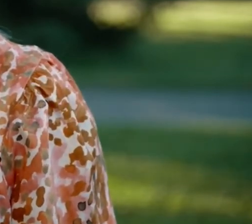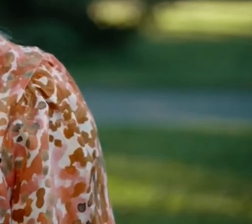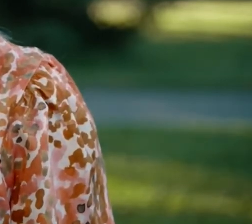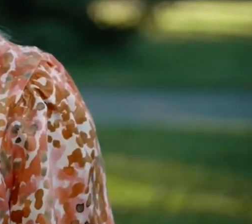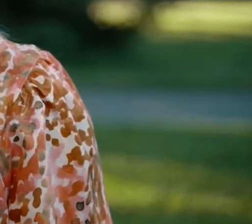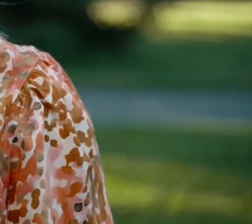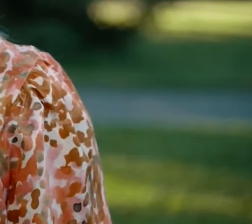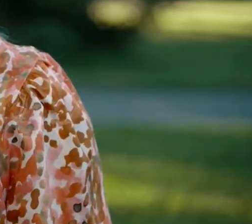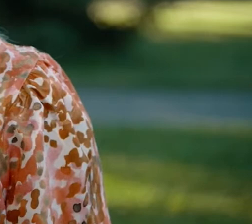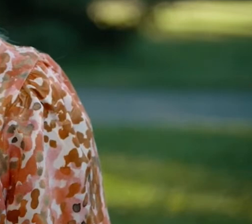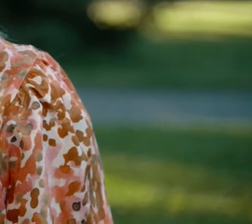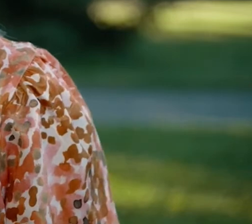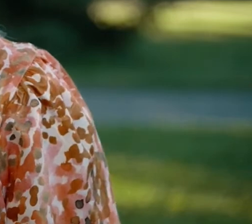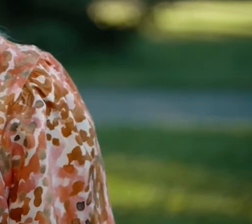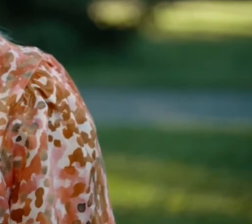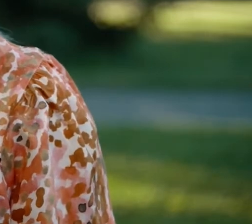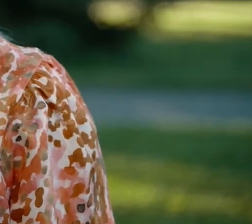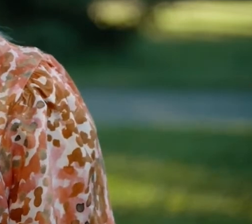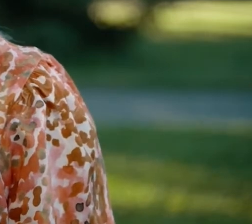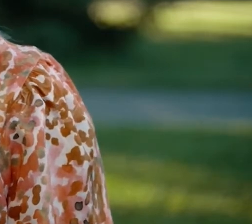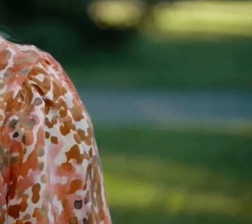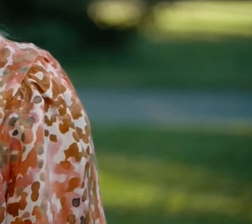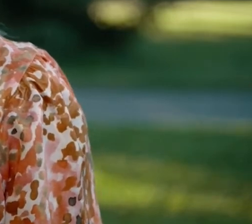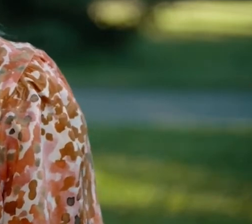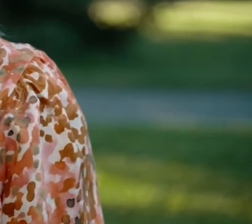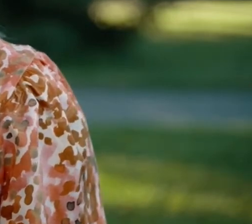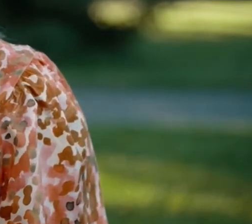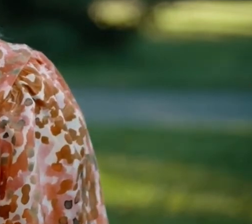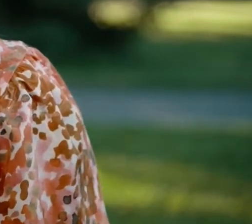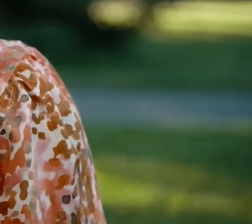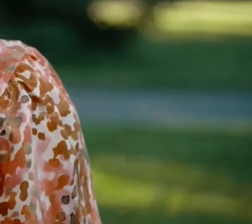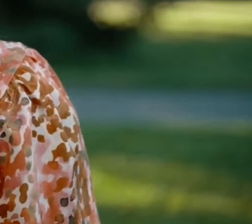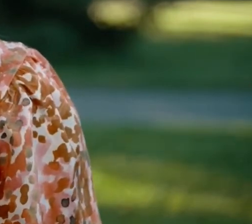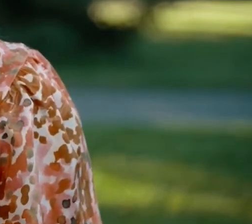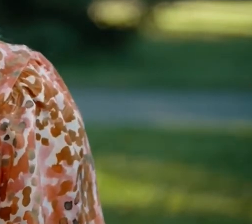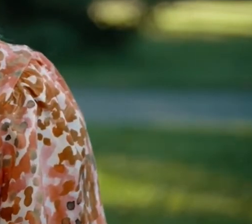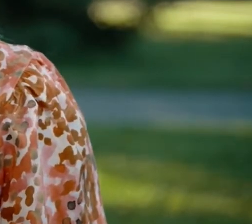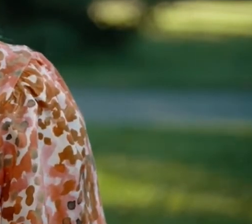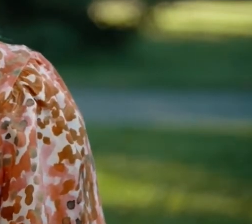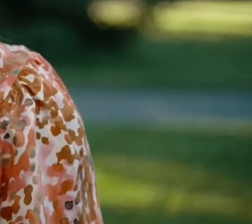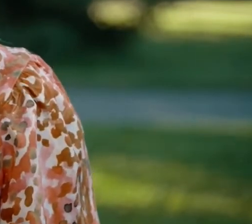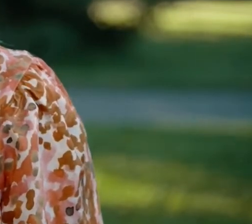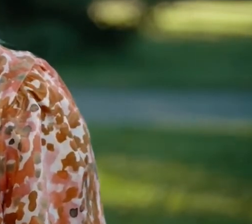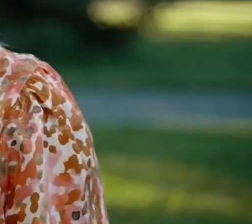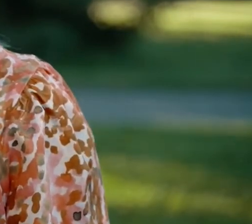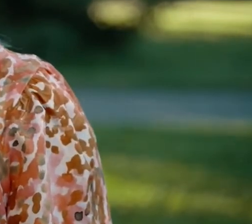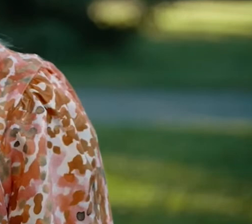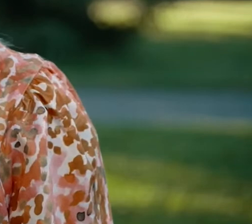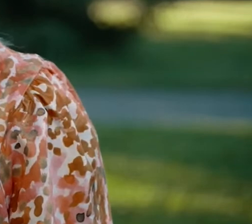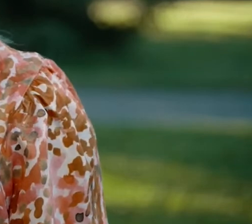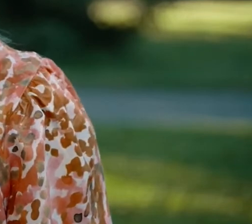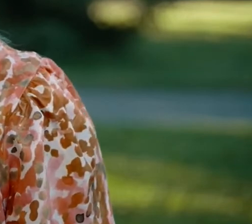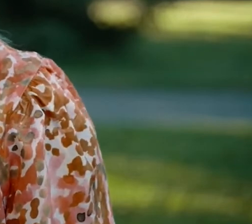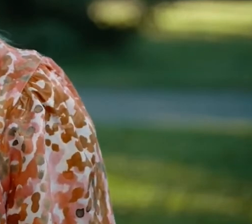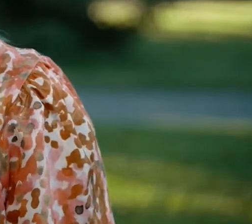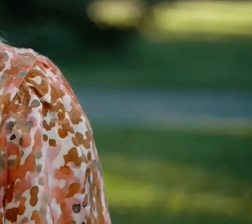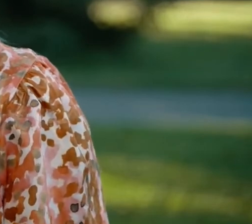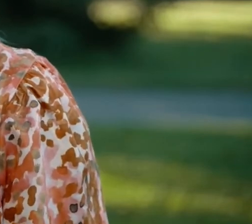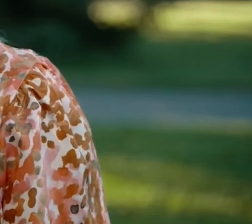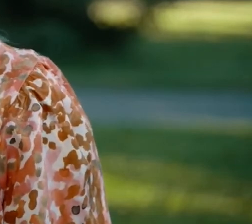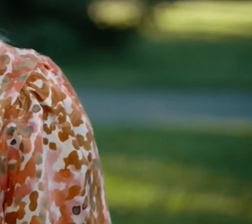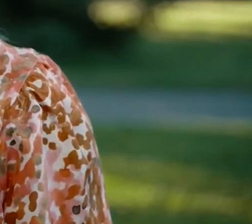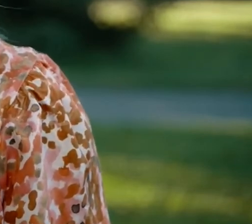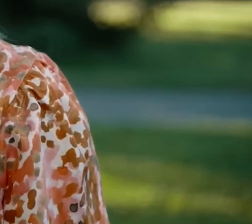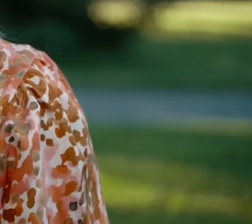for nature, the climate, and humans. For example, through the expansion of nature reserves, restoration